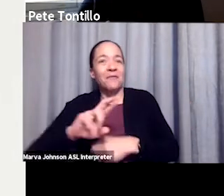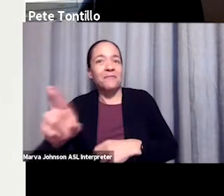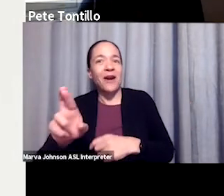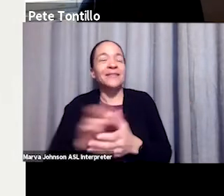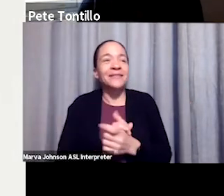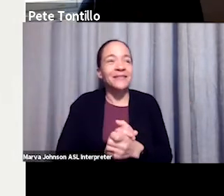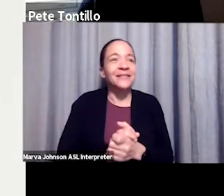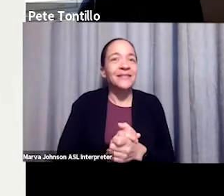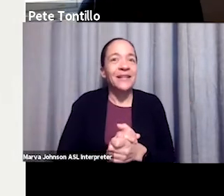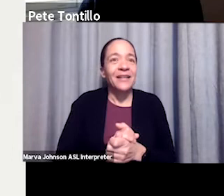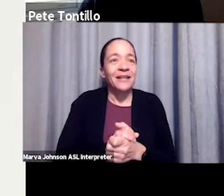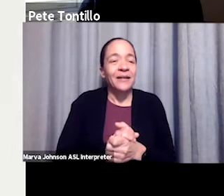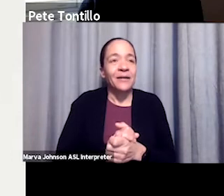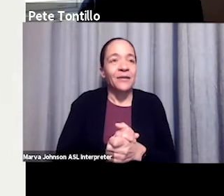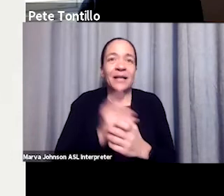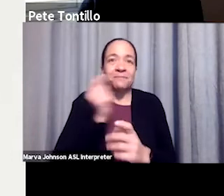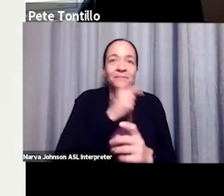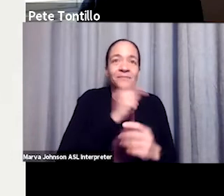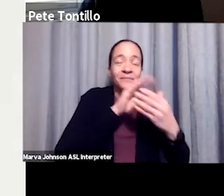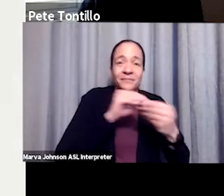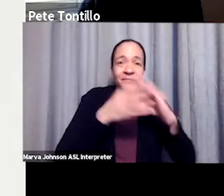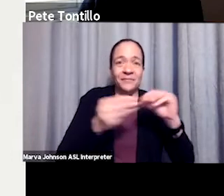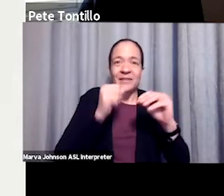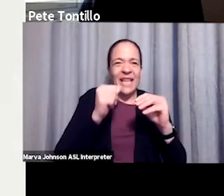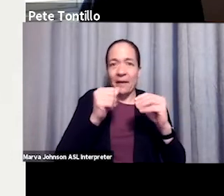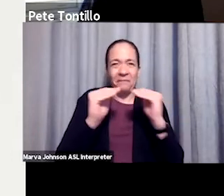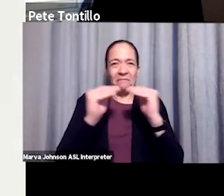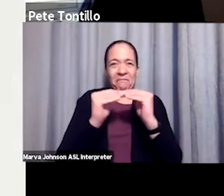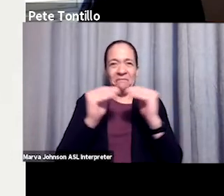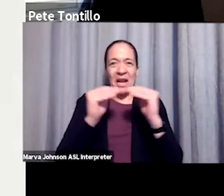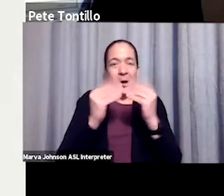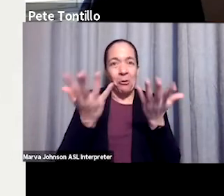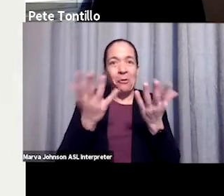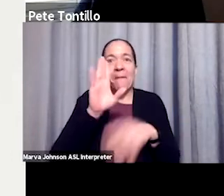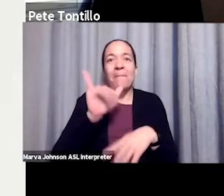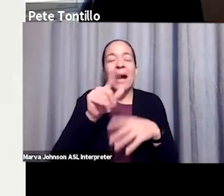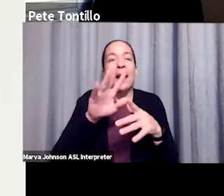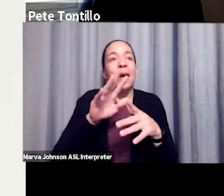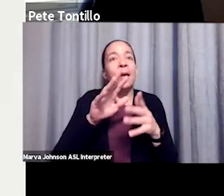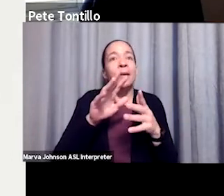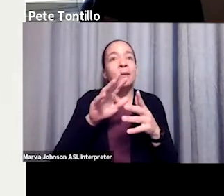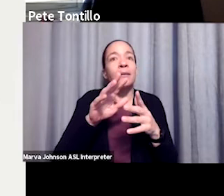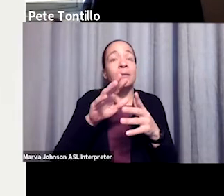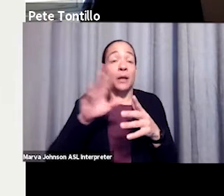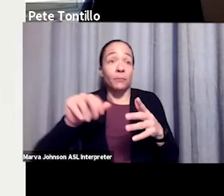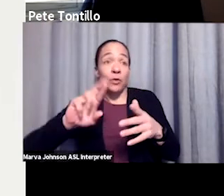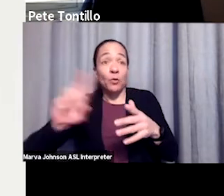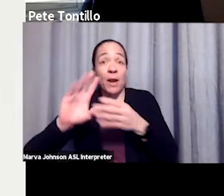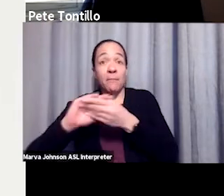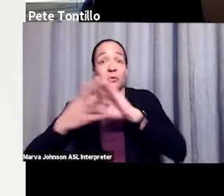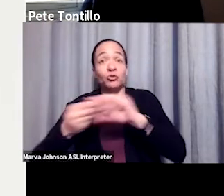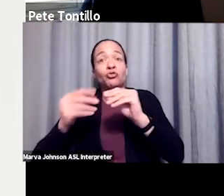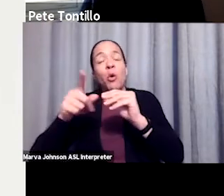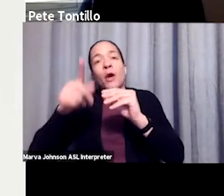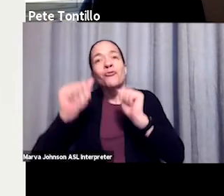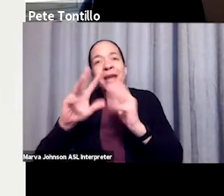much bigger, much stronger. It's not a fair fight right now. But someday, by nurturing and lifting up narratives like the one on the right, those too can someday be big